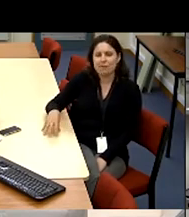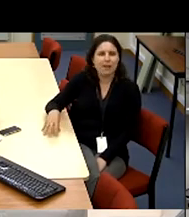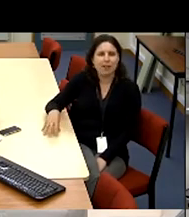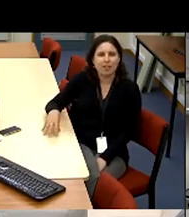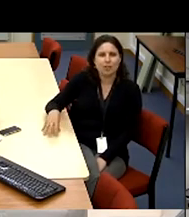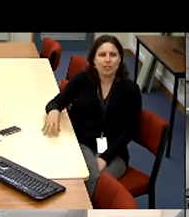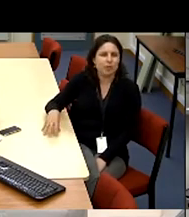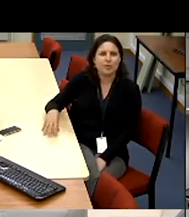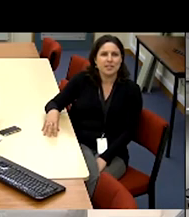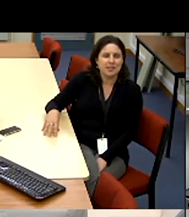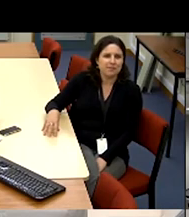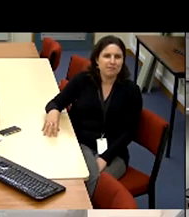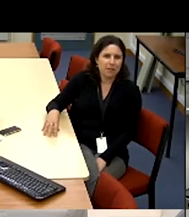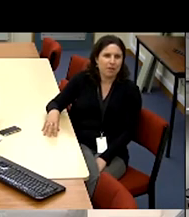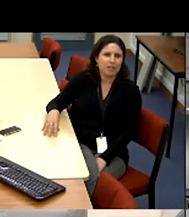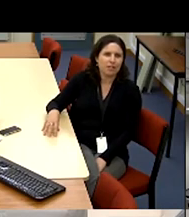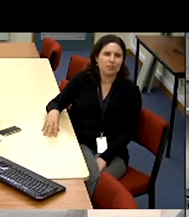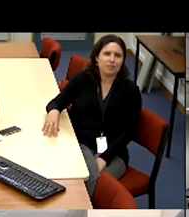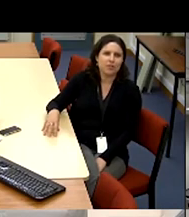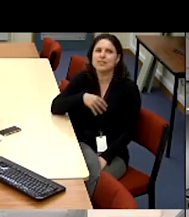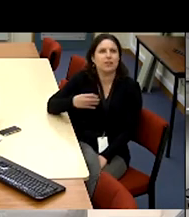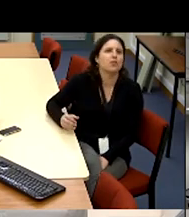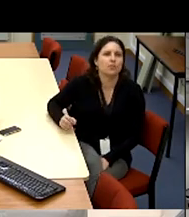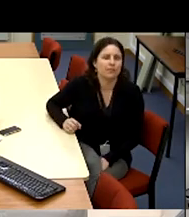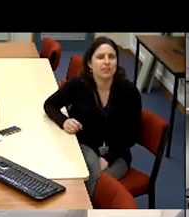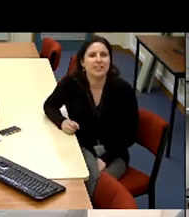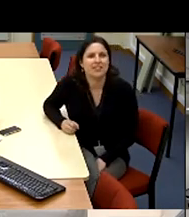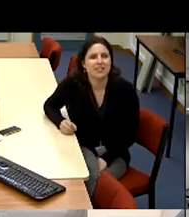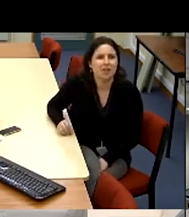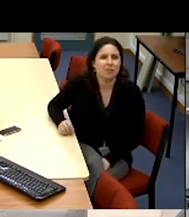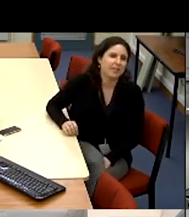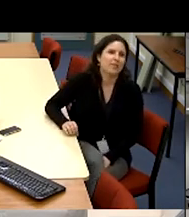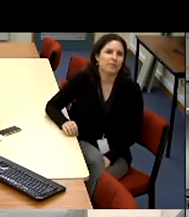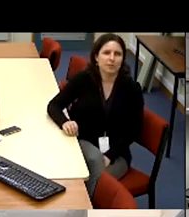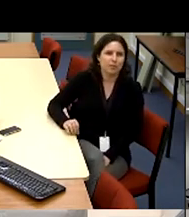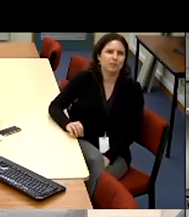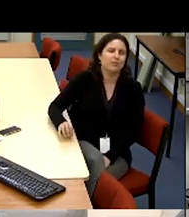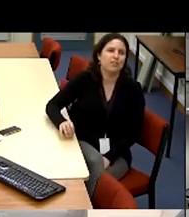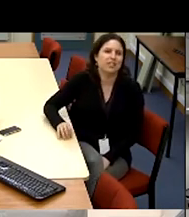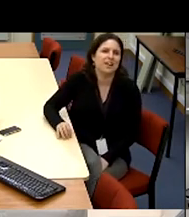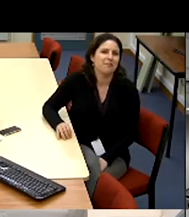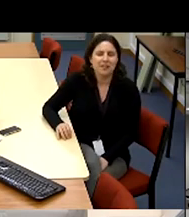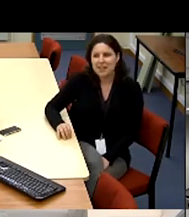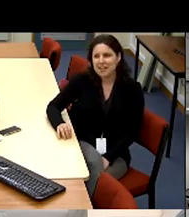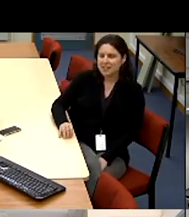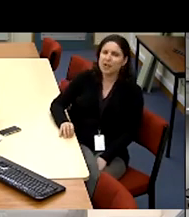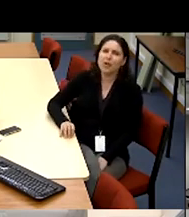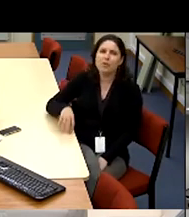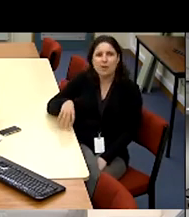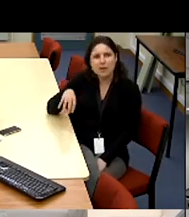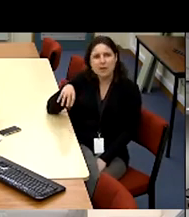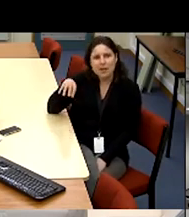she kind of felt like she almost didn't feel like she could use that term refugee to describe herself because she wasn't refugee enough.